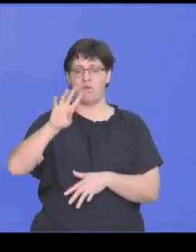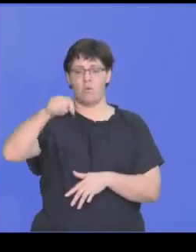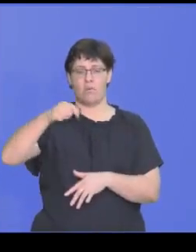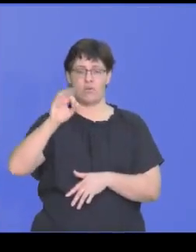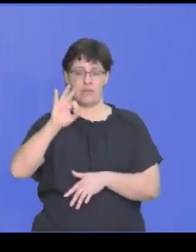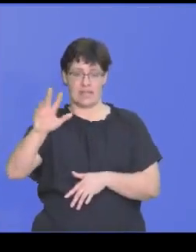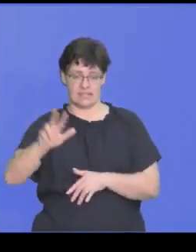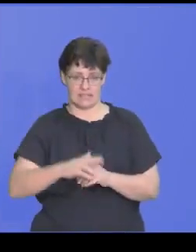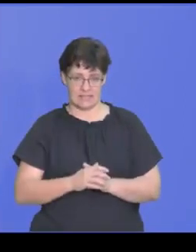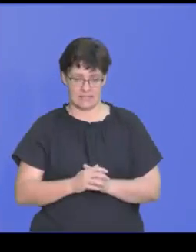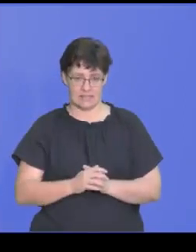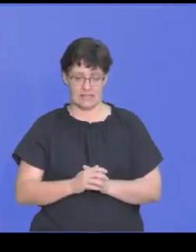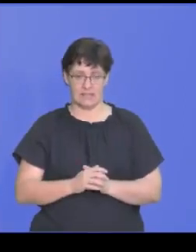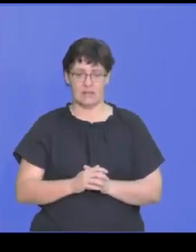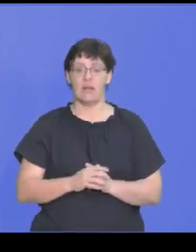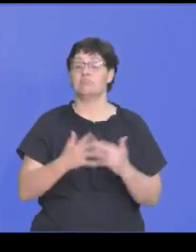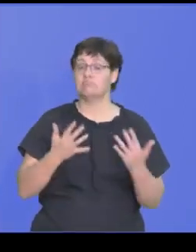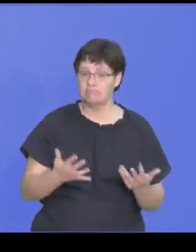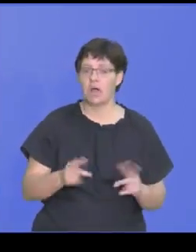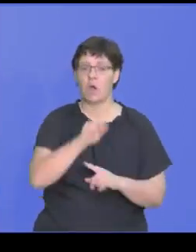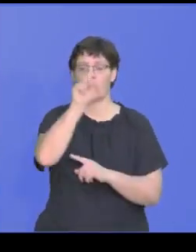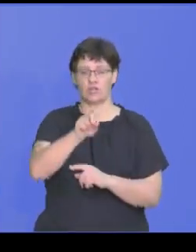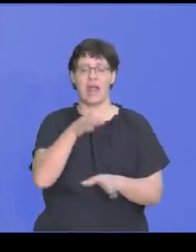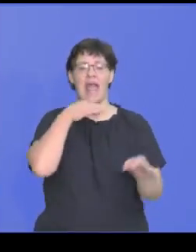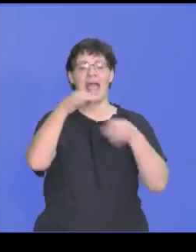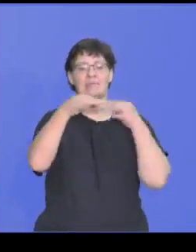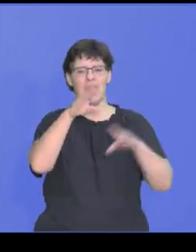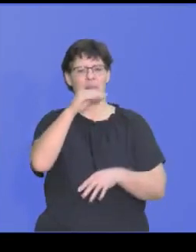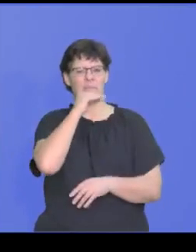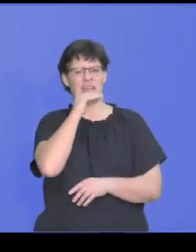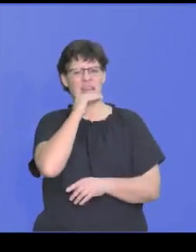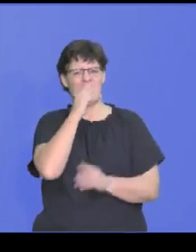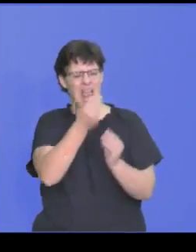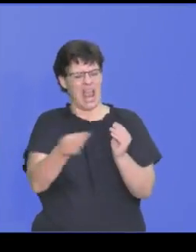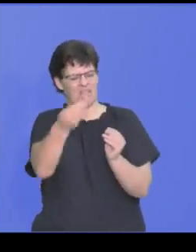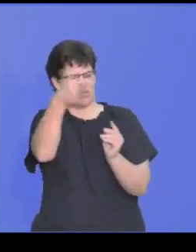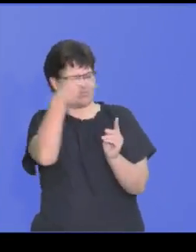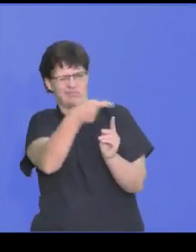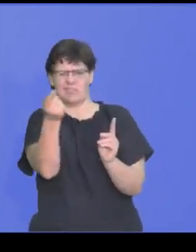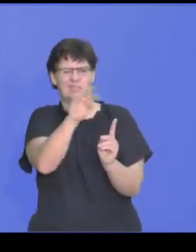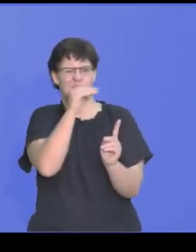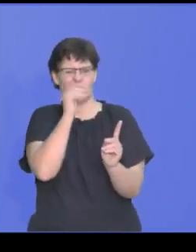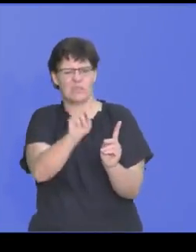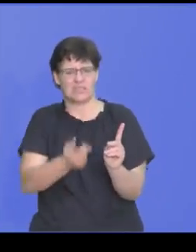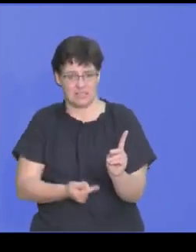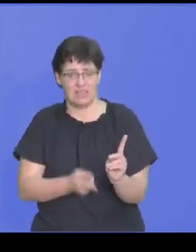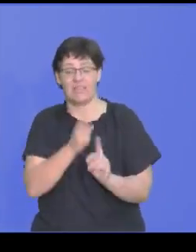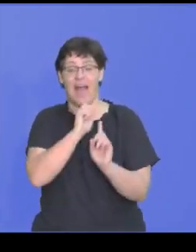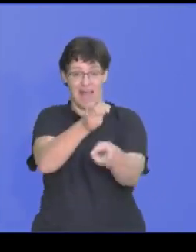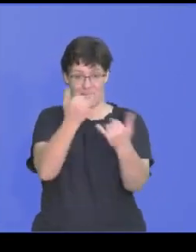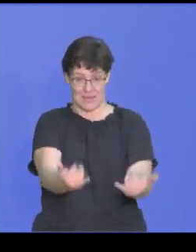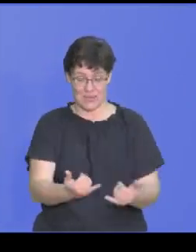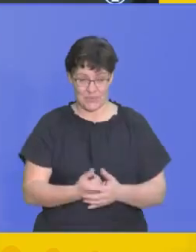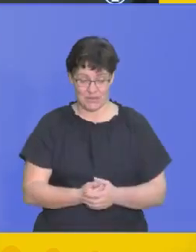4.38%. And then there's our question. Explain the meaning of the term inflation. So that's why I'm going to answer the question